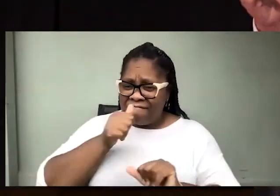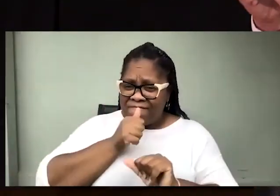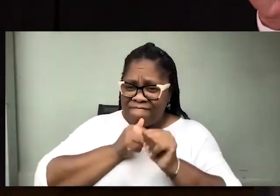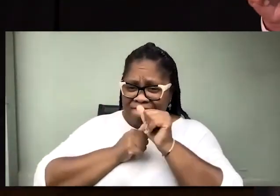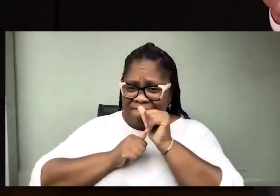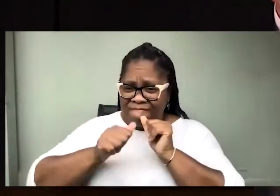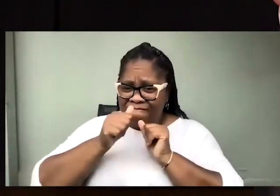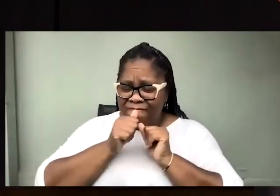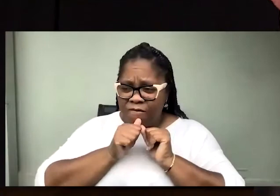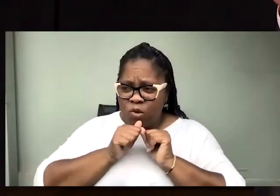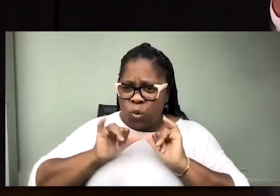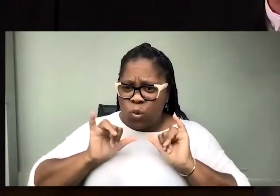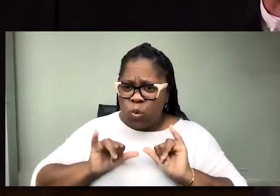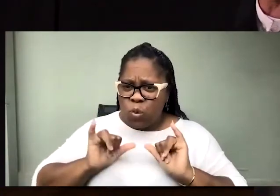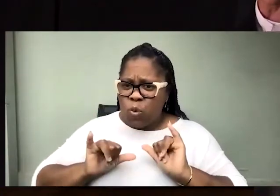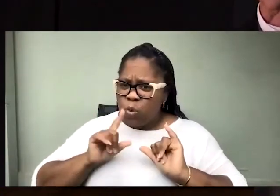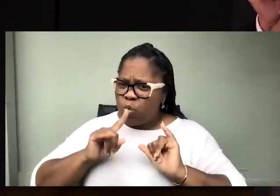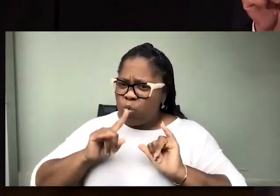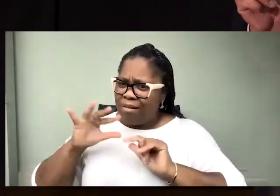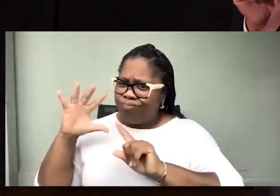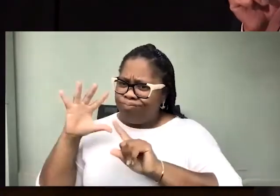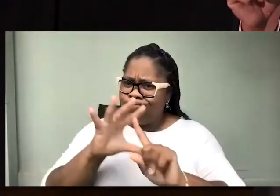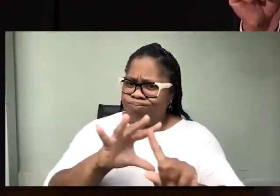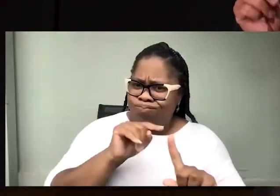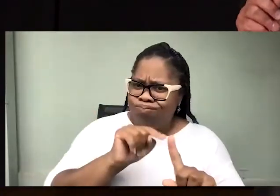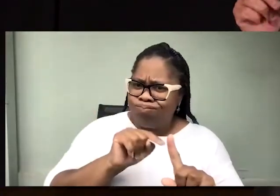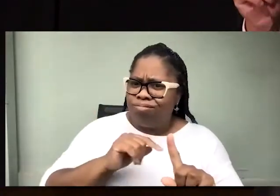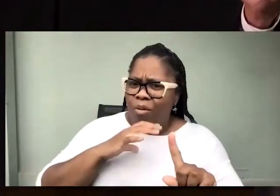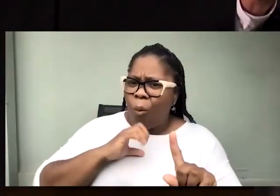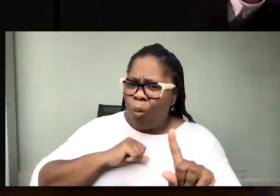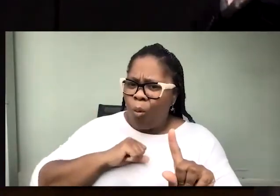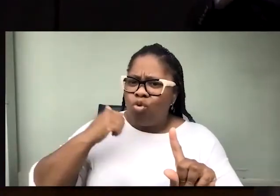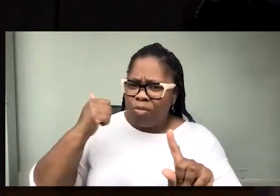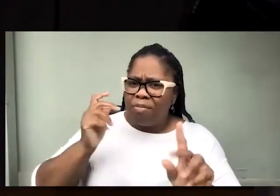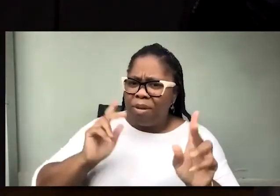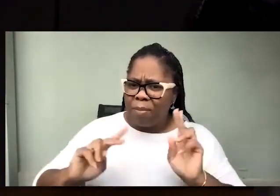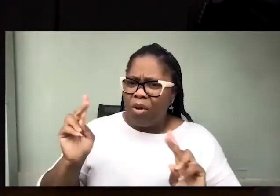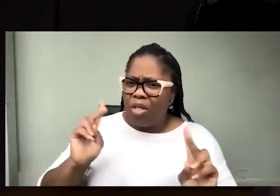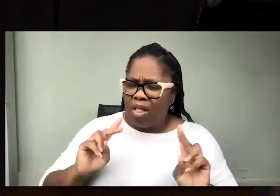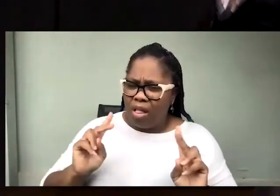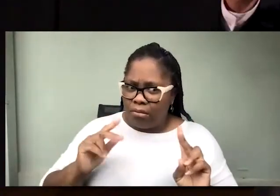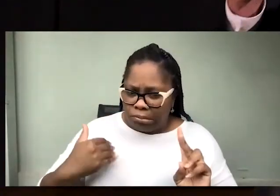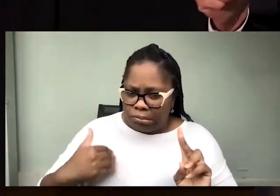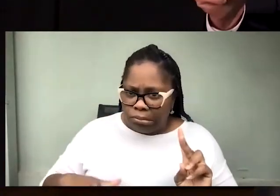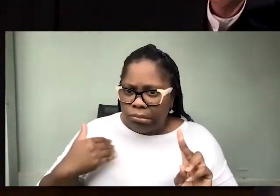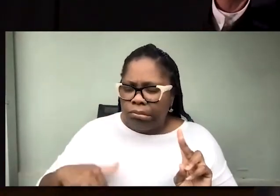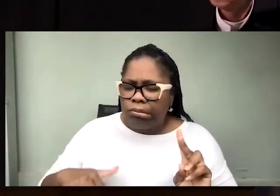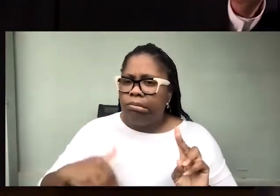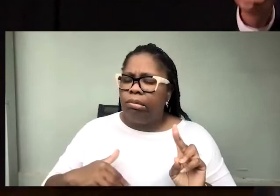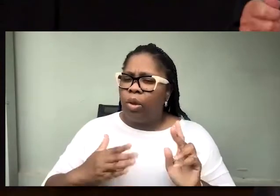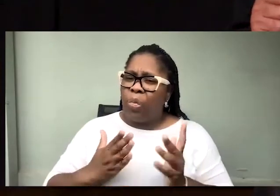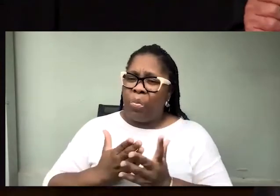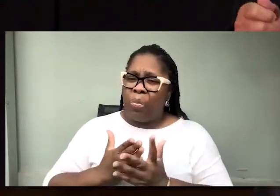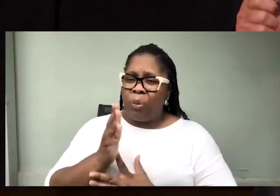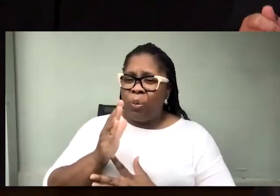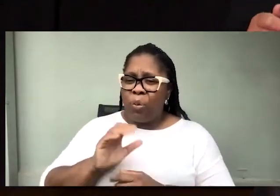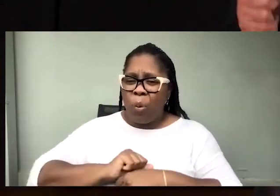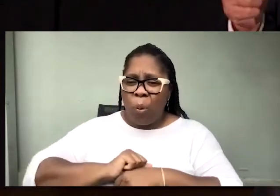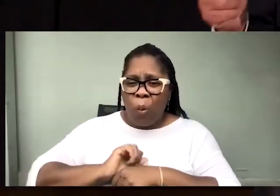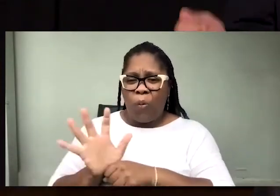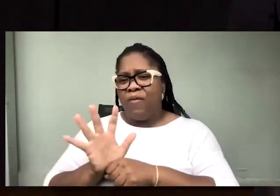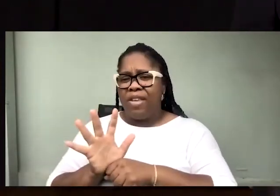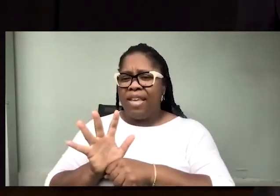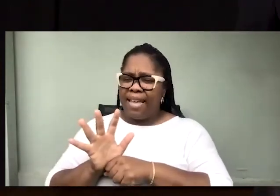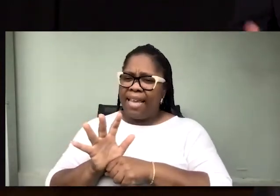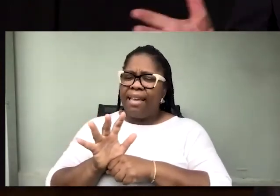put a stark light on some of our elderly population. We saw through COVID, it revealed,